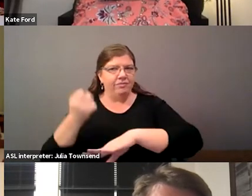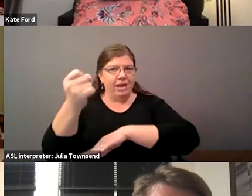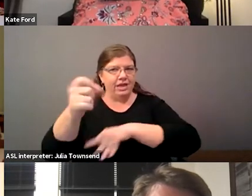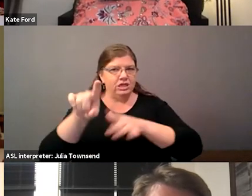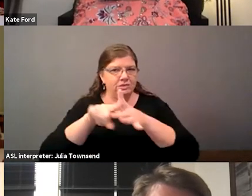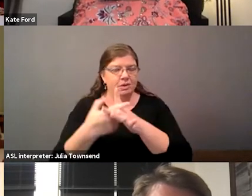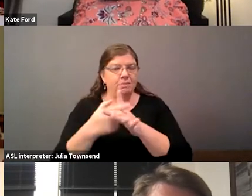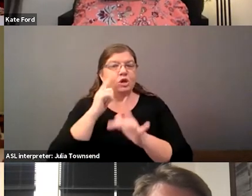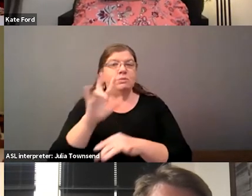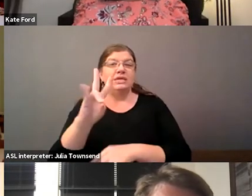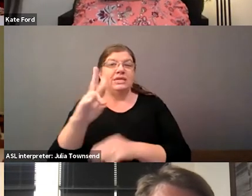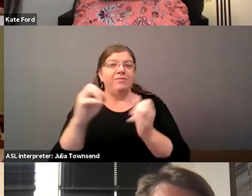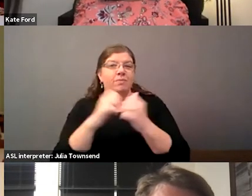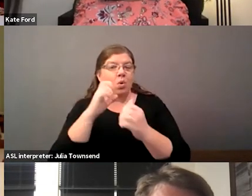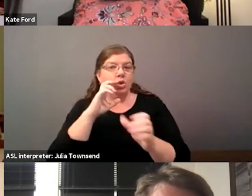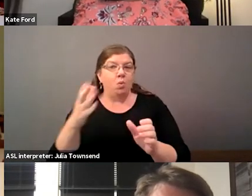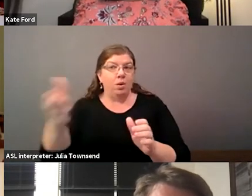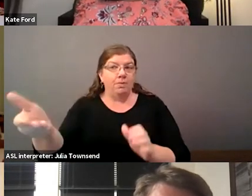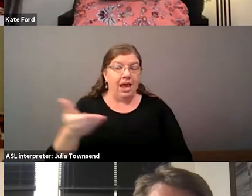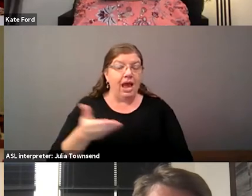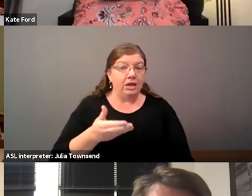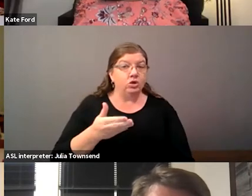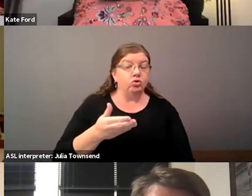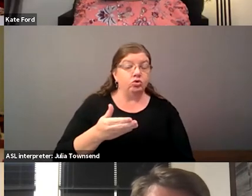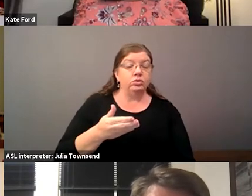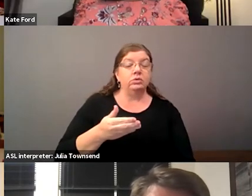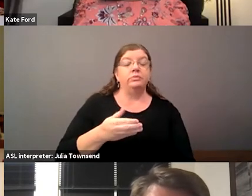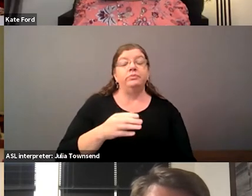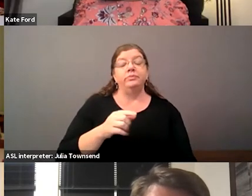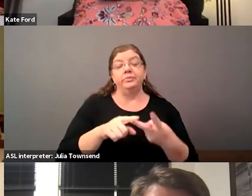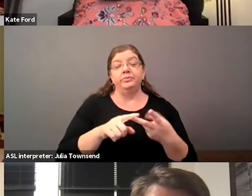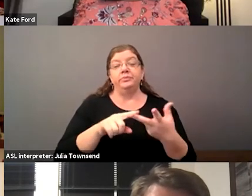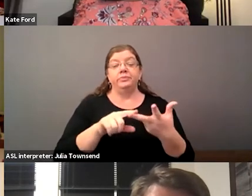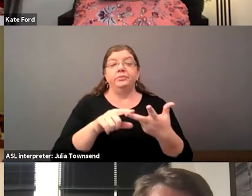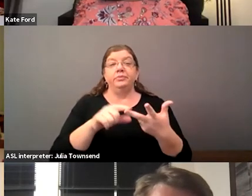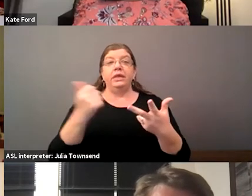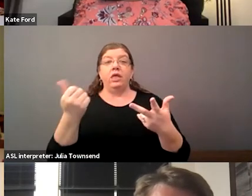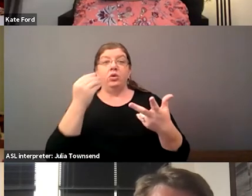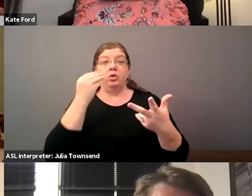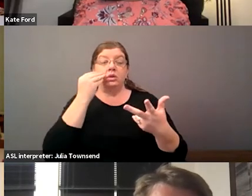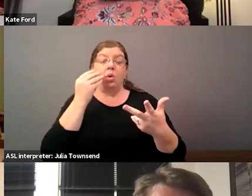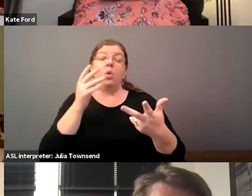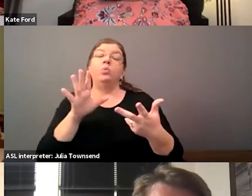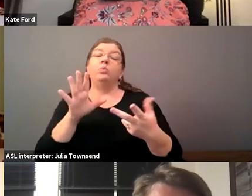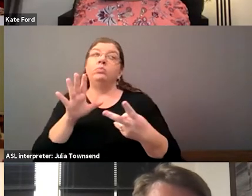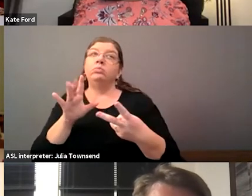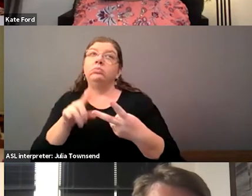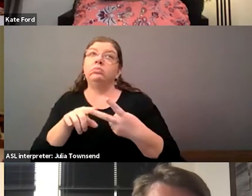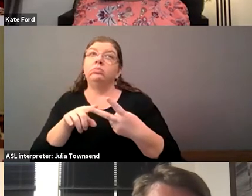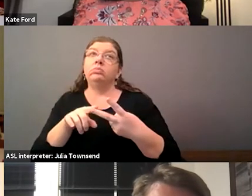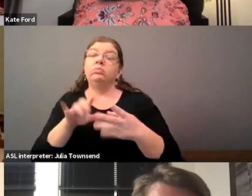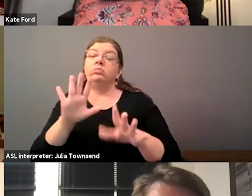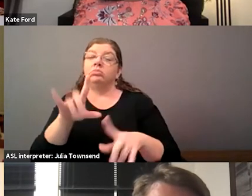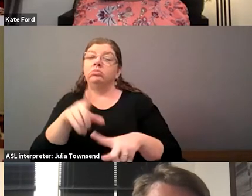seven more coming on board and then the other thing to report and by the way that weekly meeting is where we